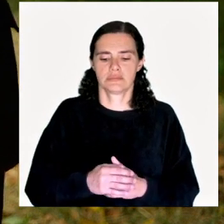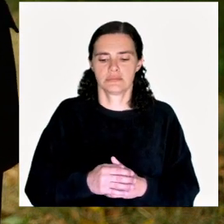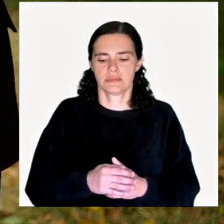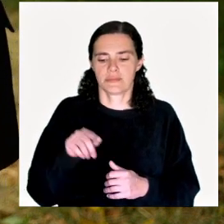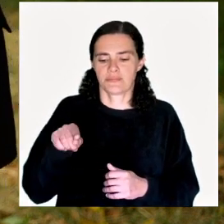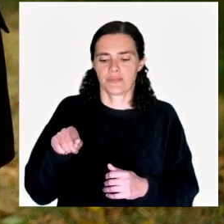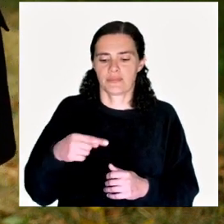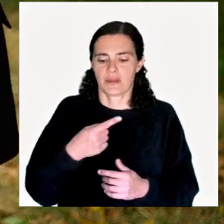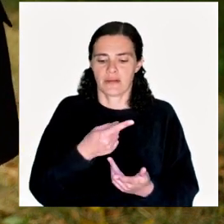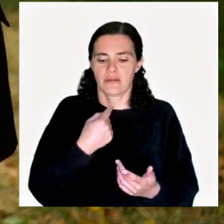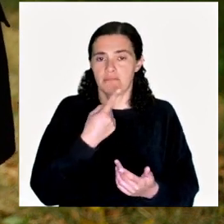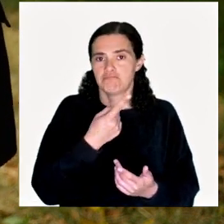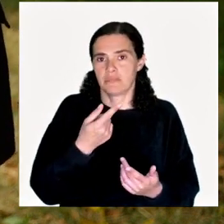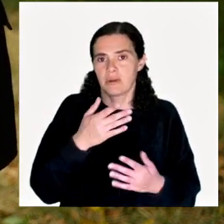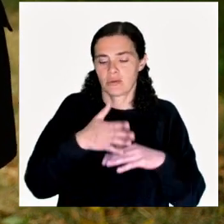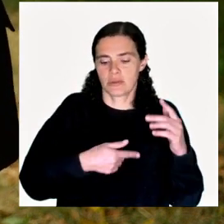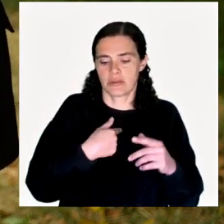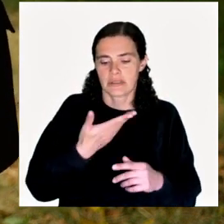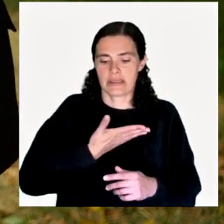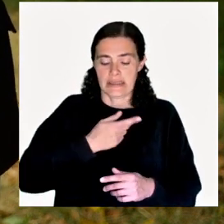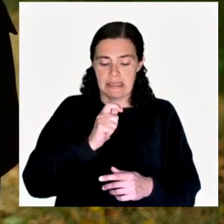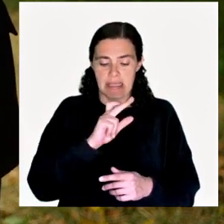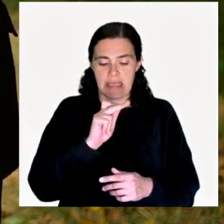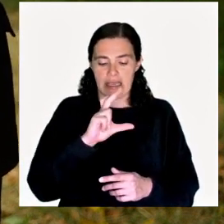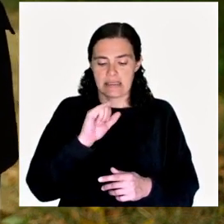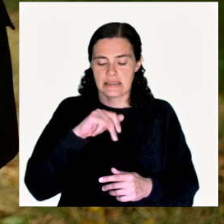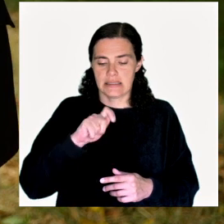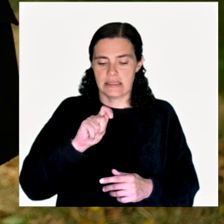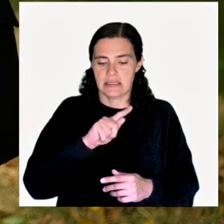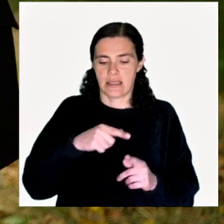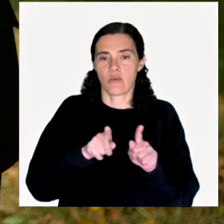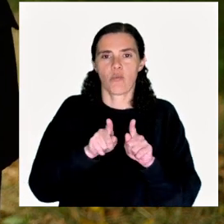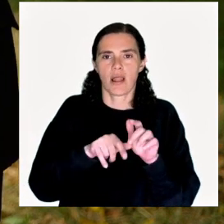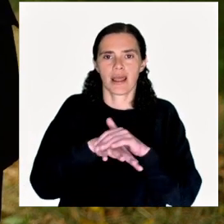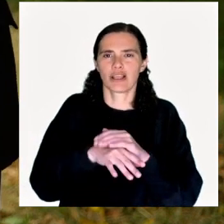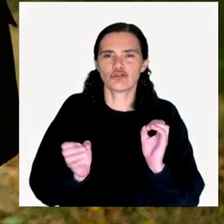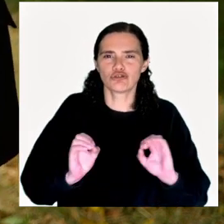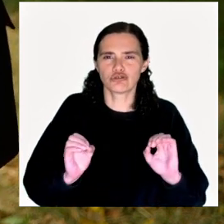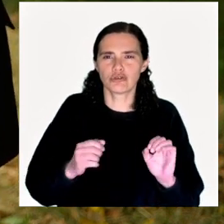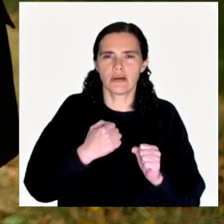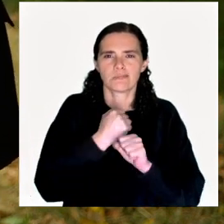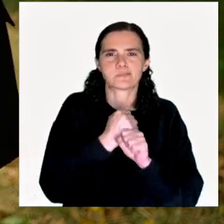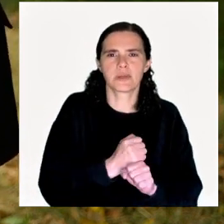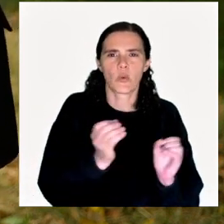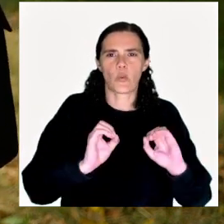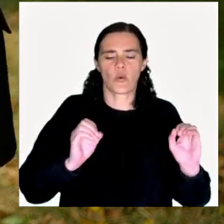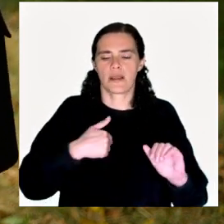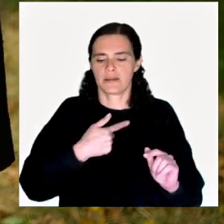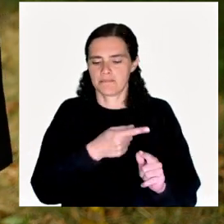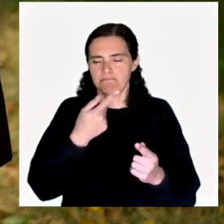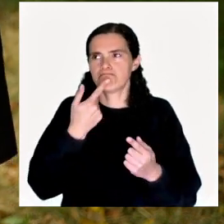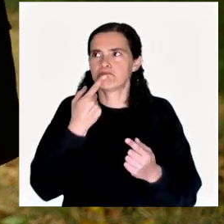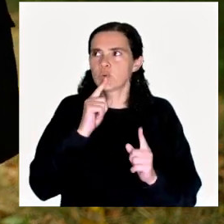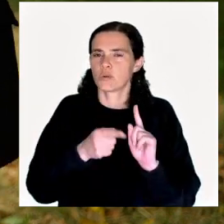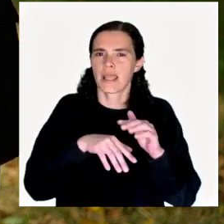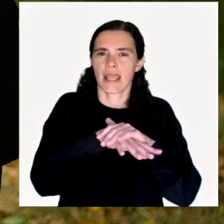been, as we say in French, déraciné. Is rootless. So for me it's also between this